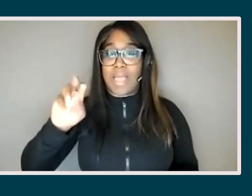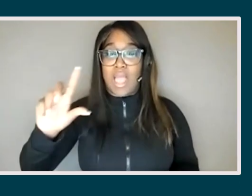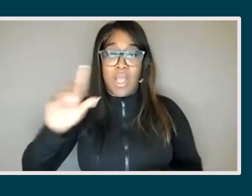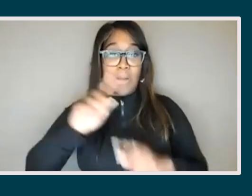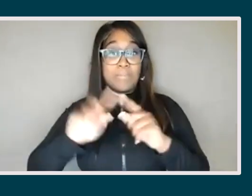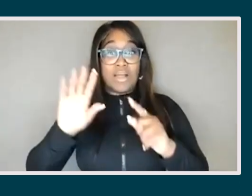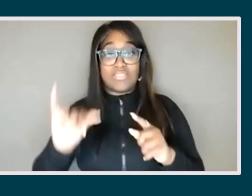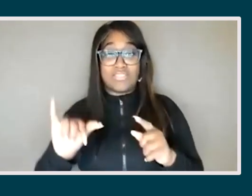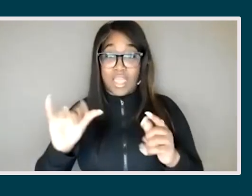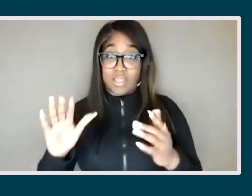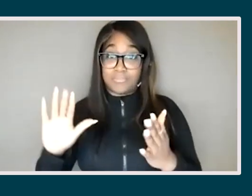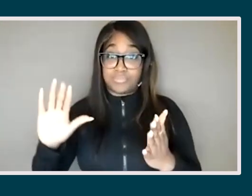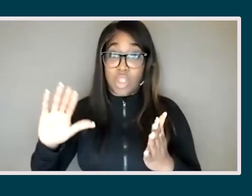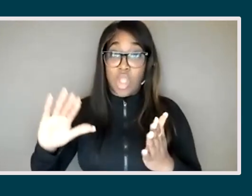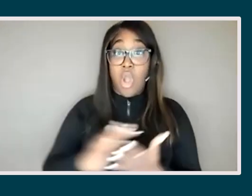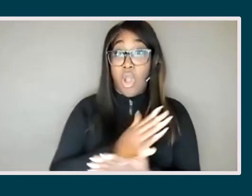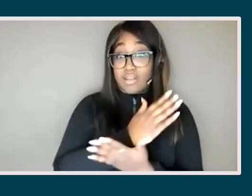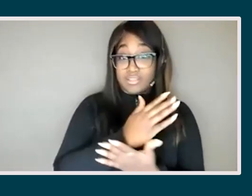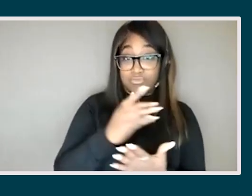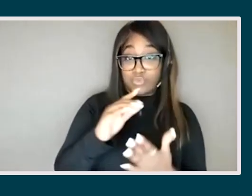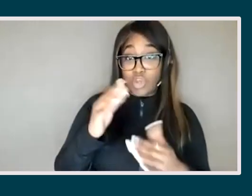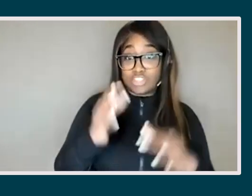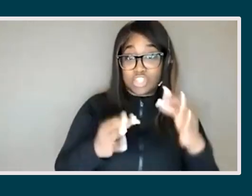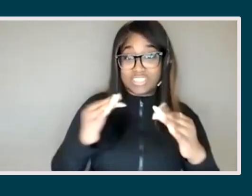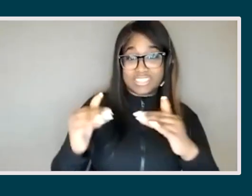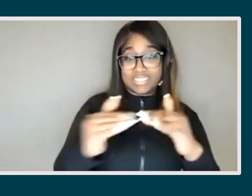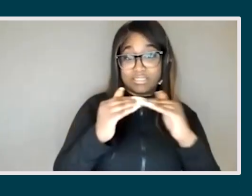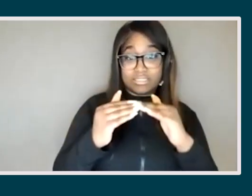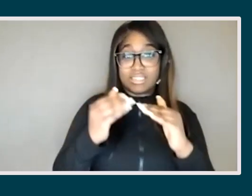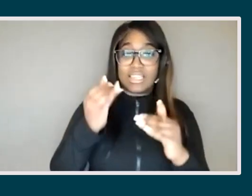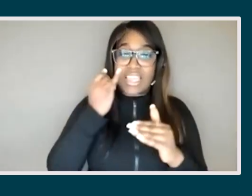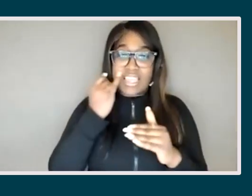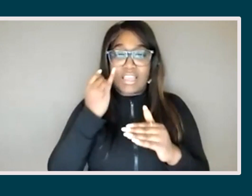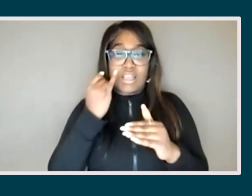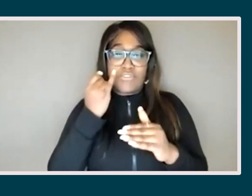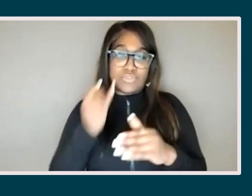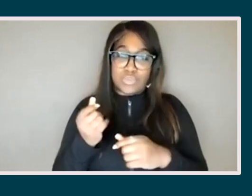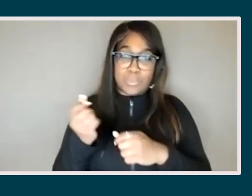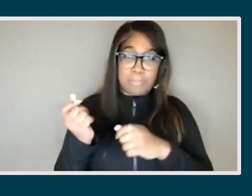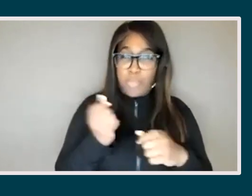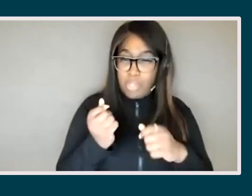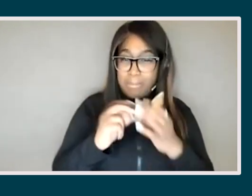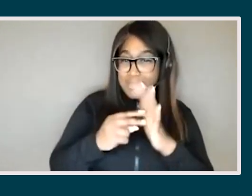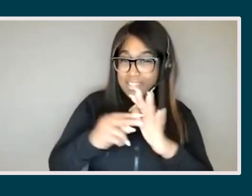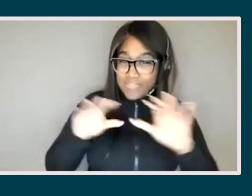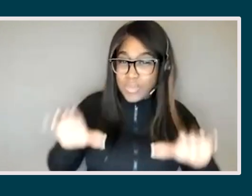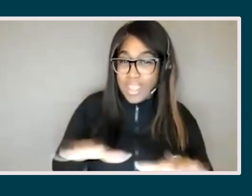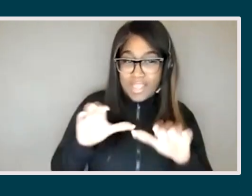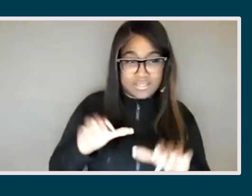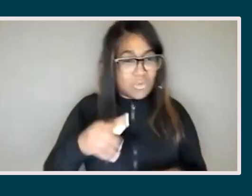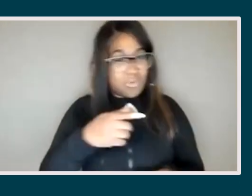justice, you know, the arc bends towards justice, but only if you pull on it. And that kind of like, this is the point.